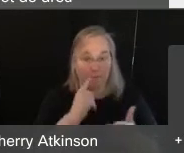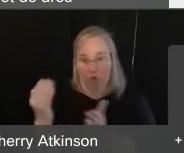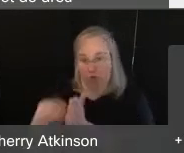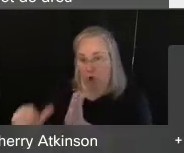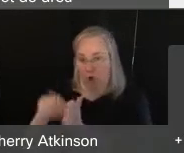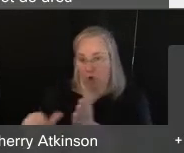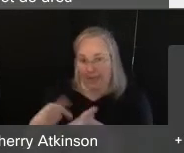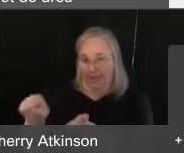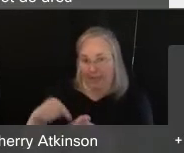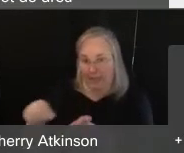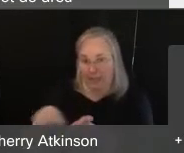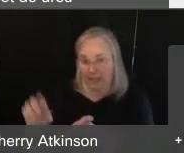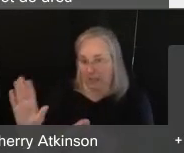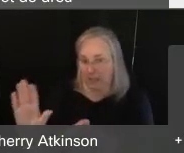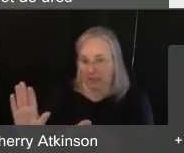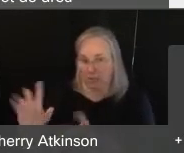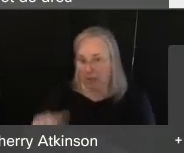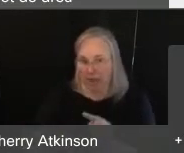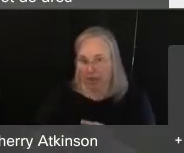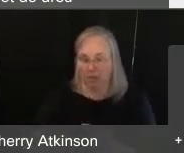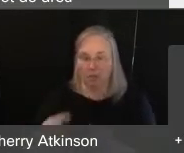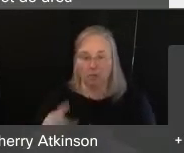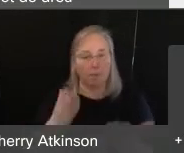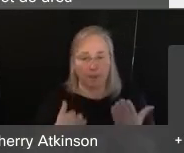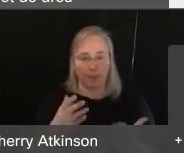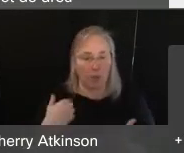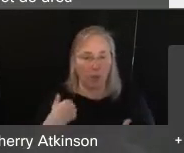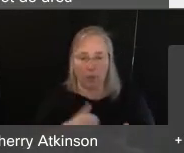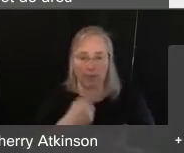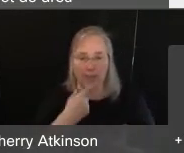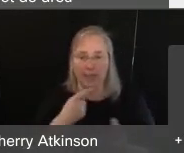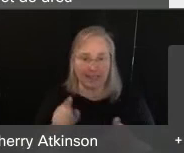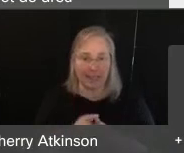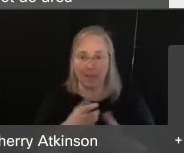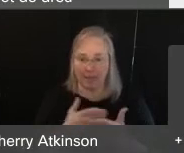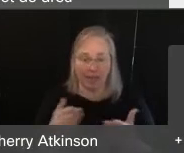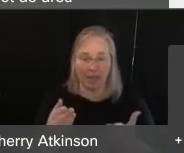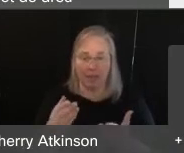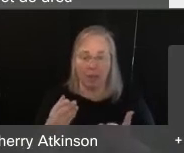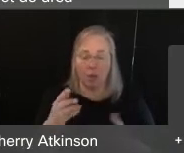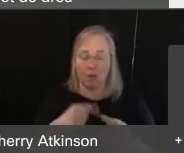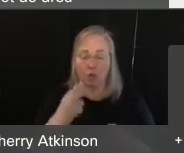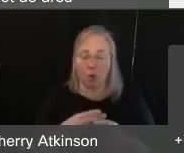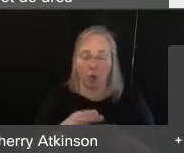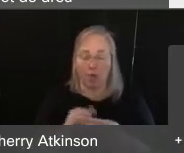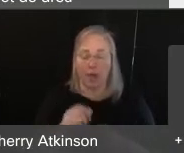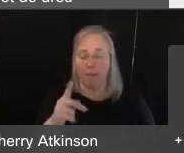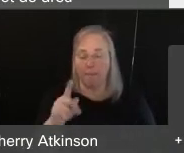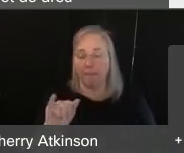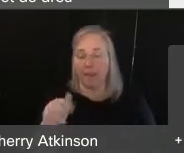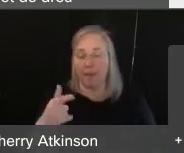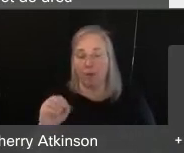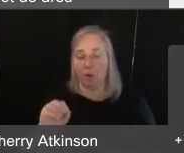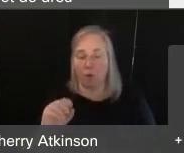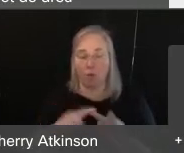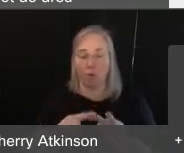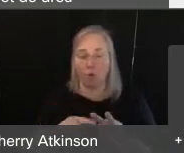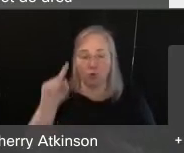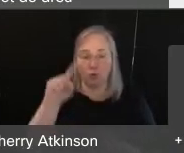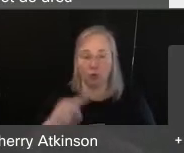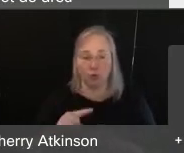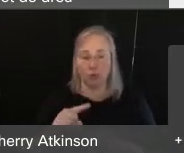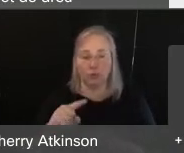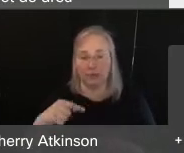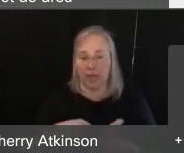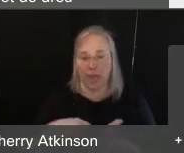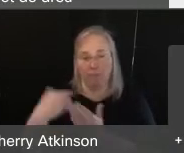but maybe it's kind of saying the same thing when you call it pay-go or reduced debt burden. It's just a reminder that we don't want